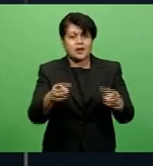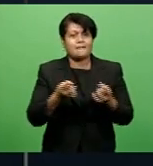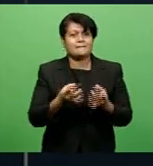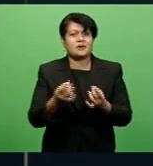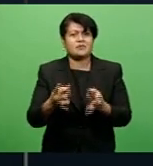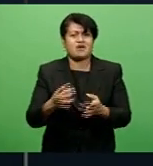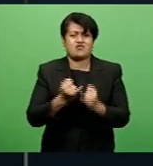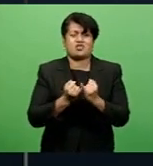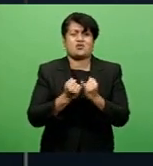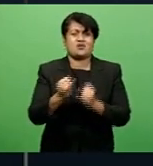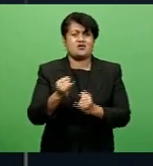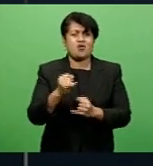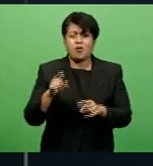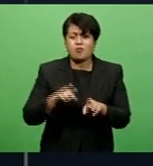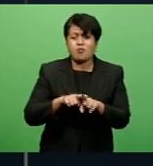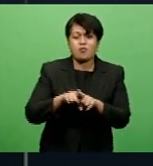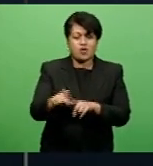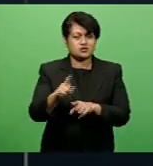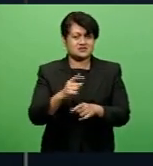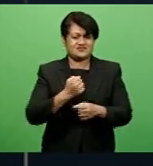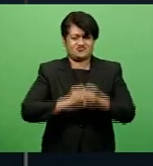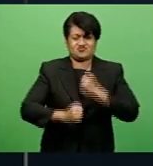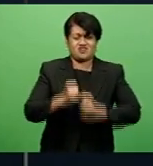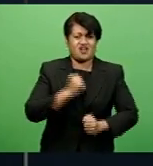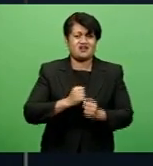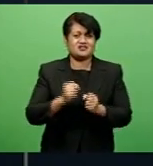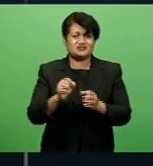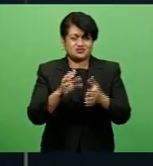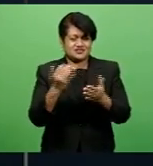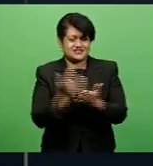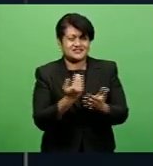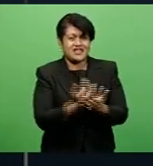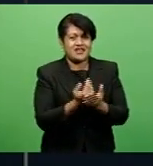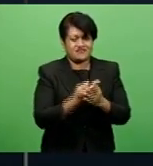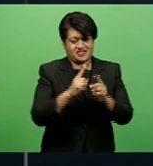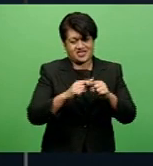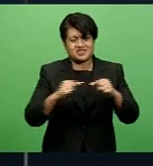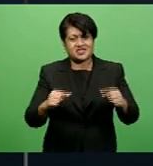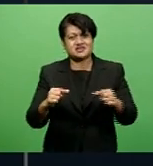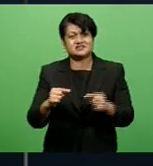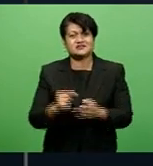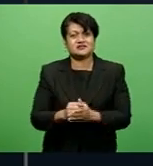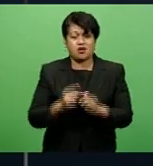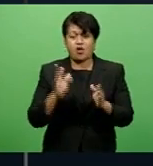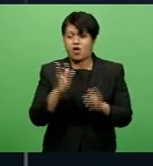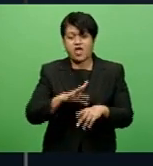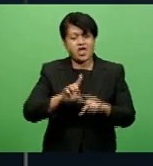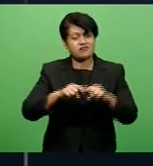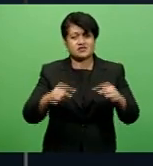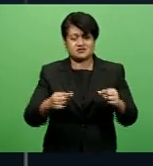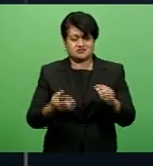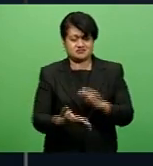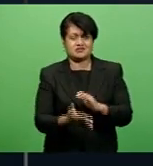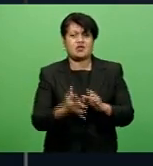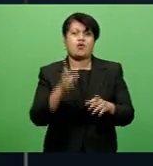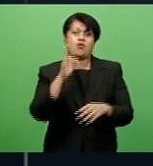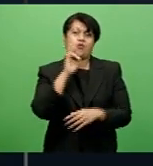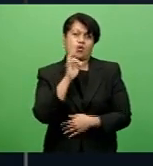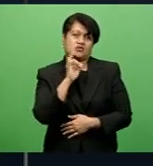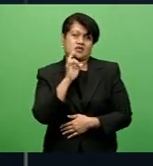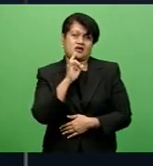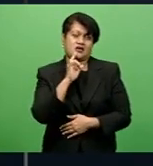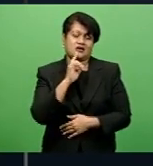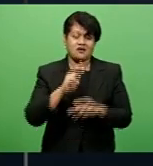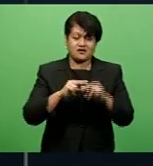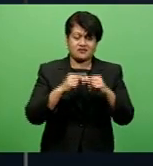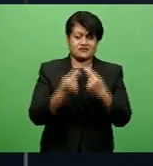to save their belongings as heavy rain continued throughout the day, leaving access roads underwater and inaccessible. Kelly Vadala reports families